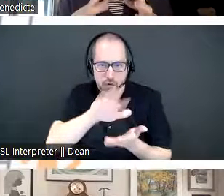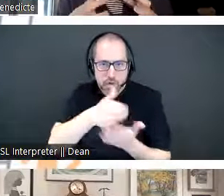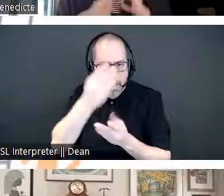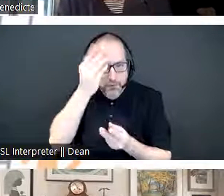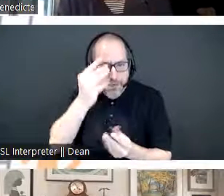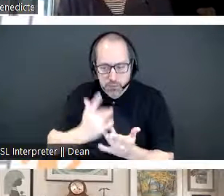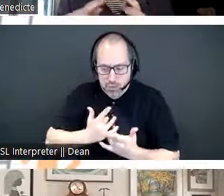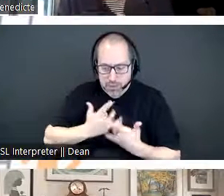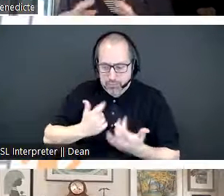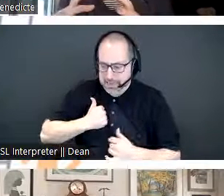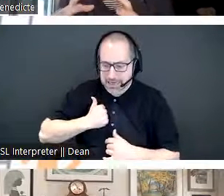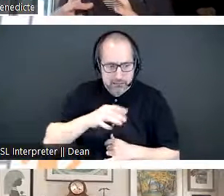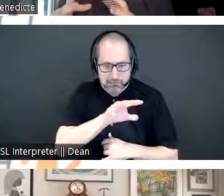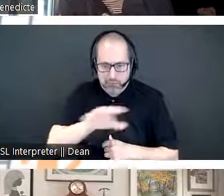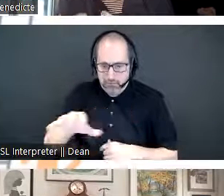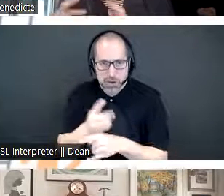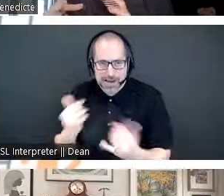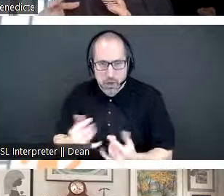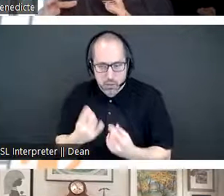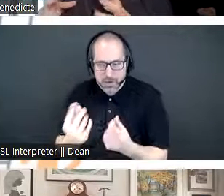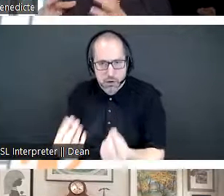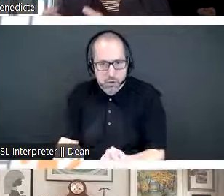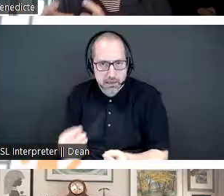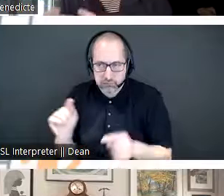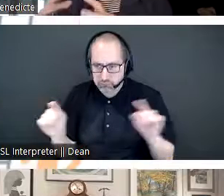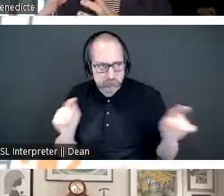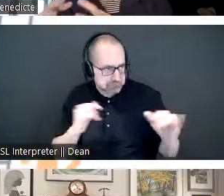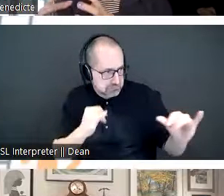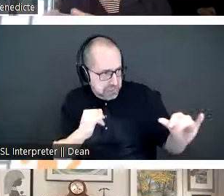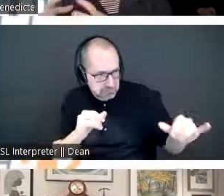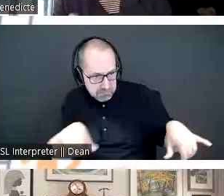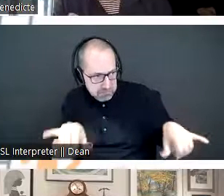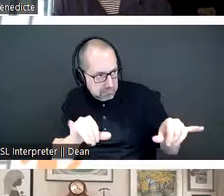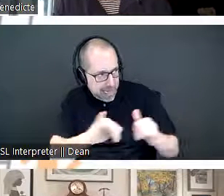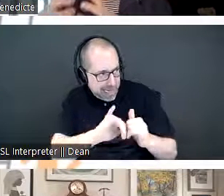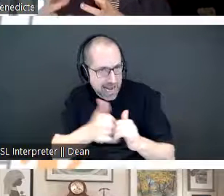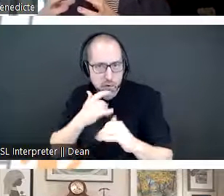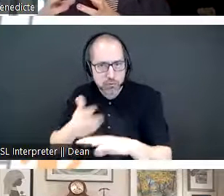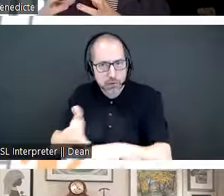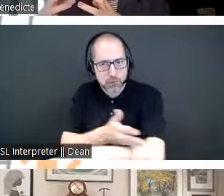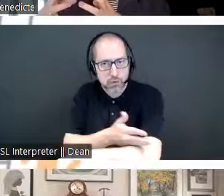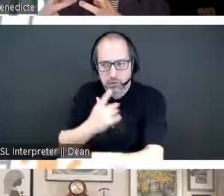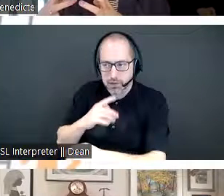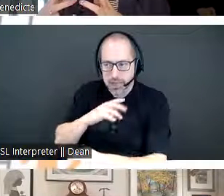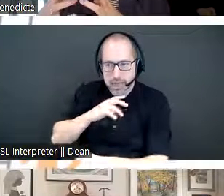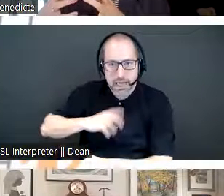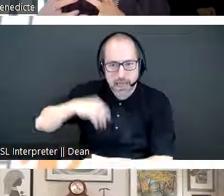across the country right now and how could we improve our collective impact on elder abuse prevention. And